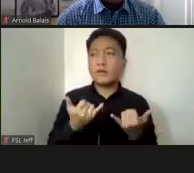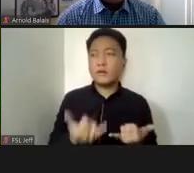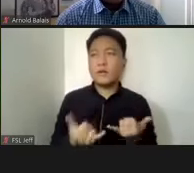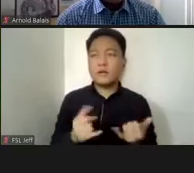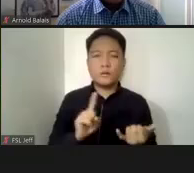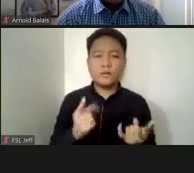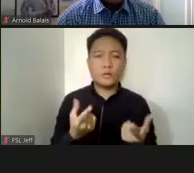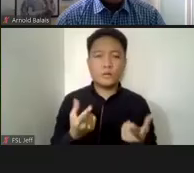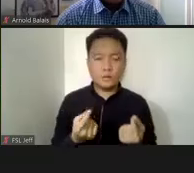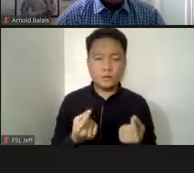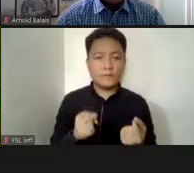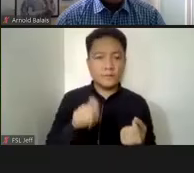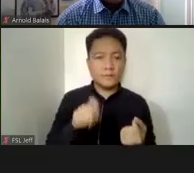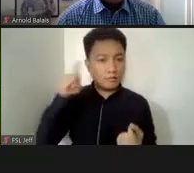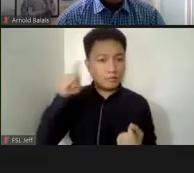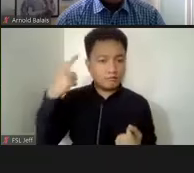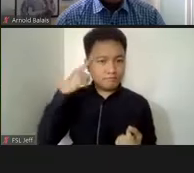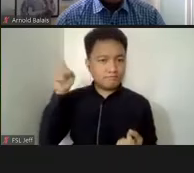Ano?